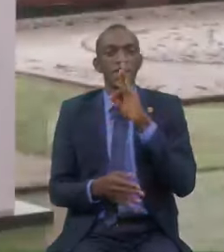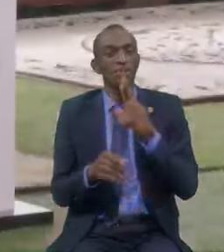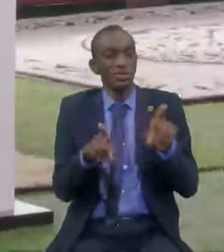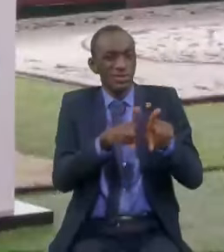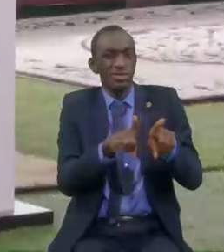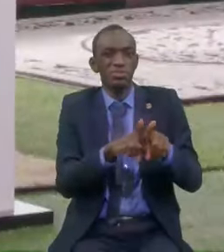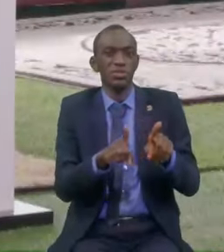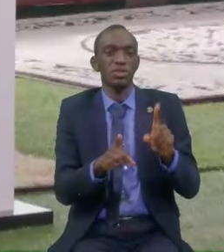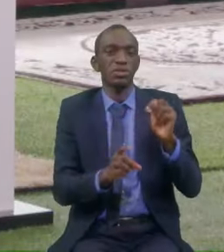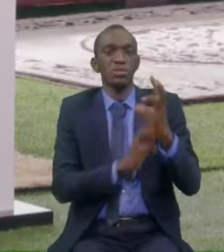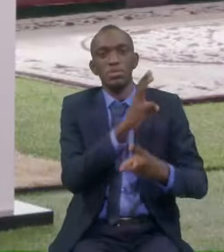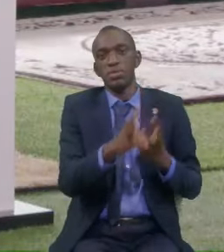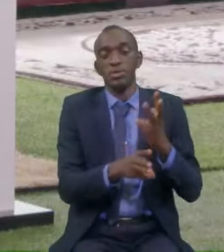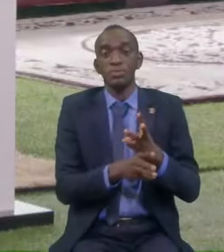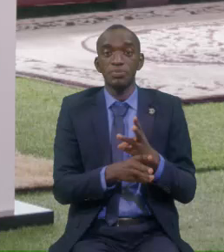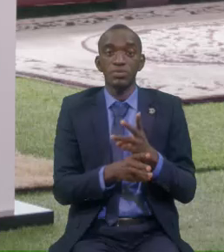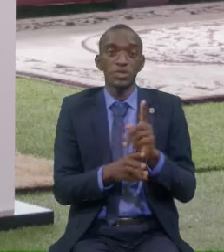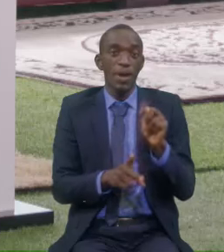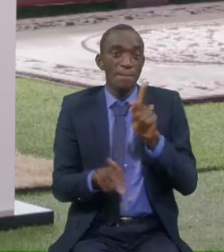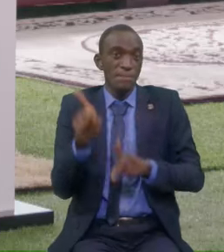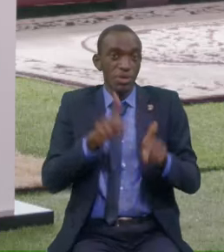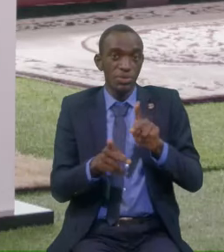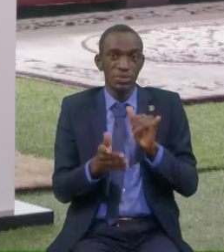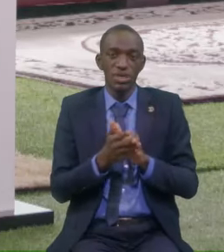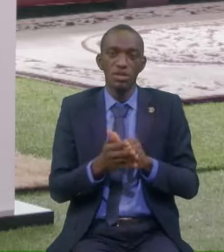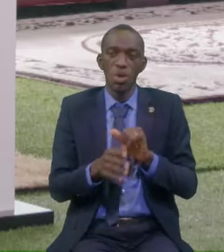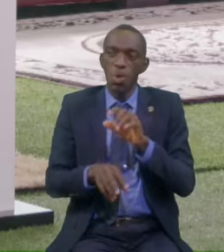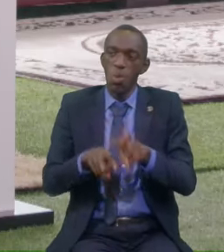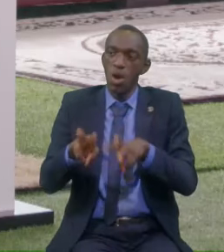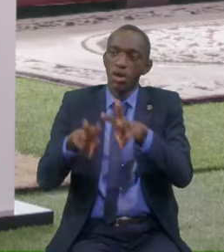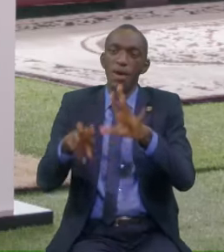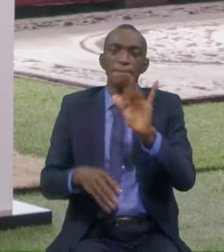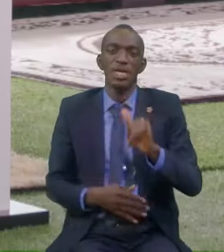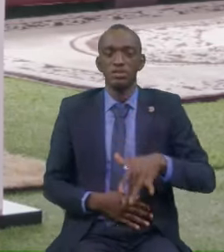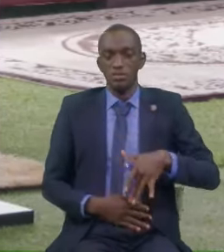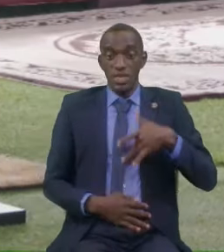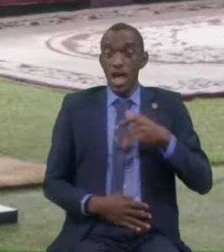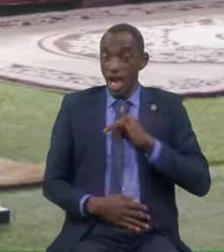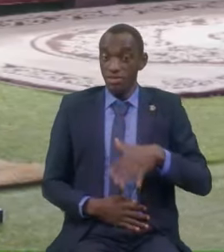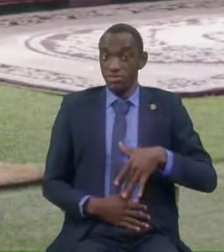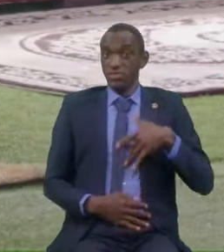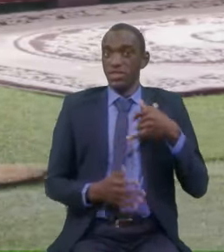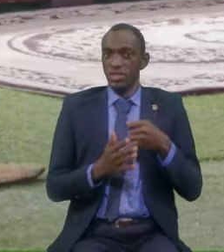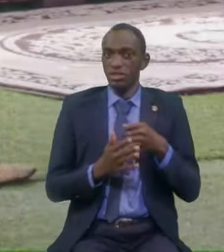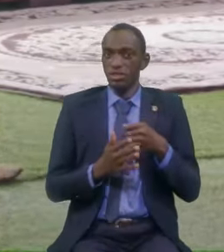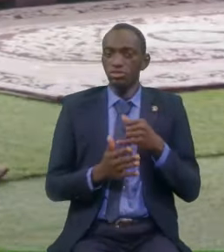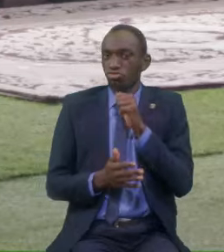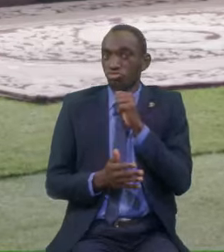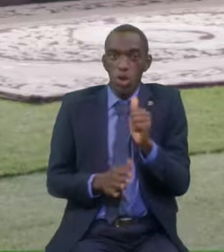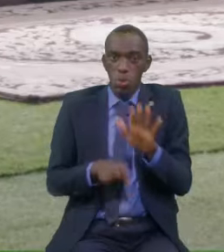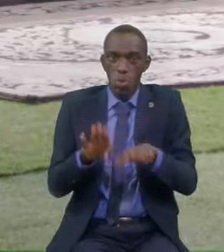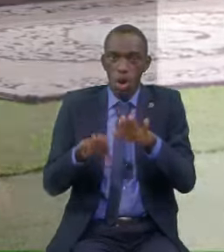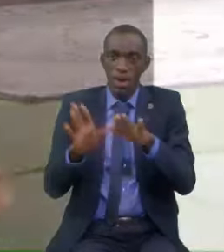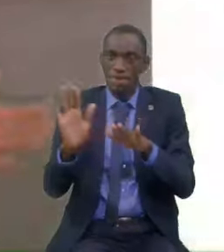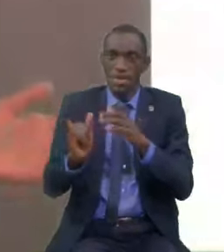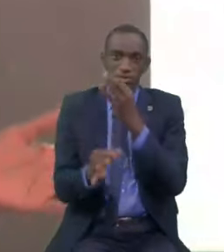people who walk by feeling, I feel it. They're not walking by faith. I walk by what I feel.